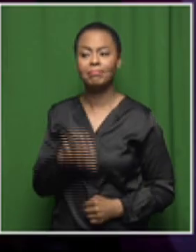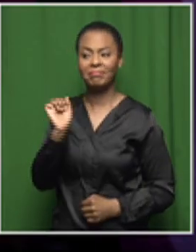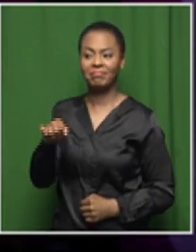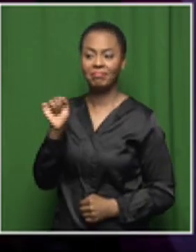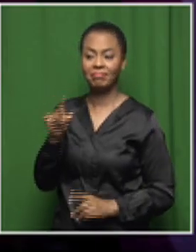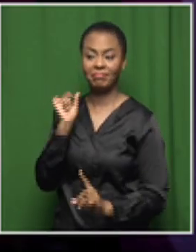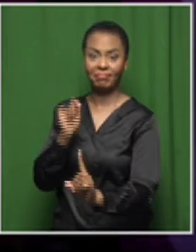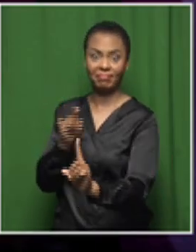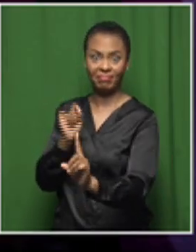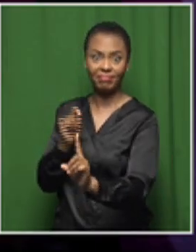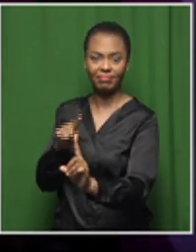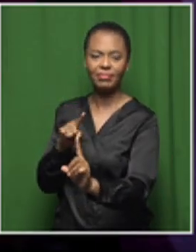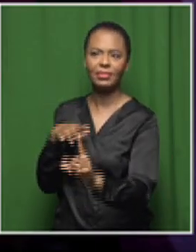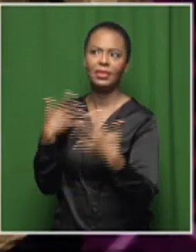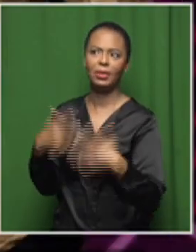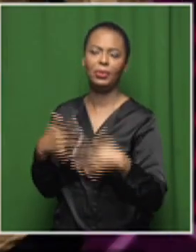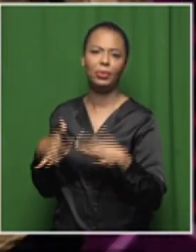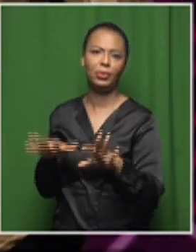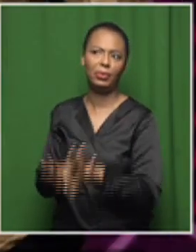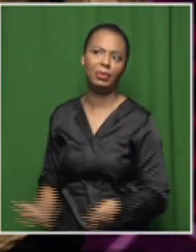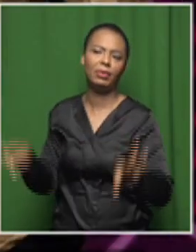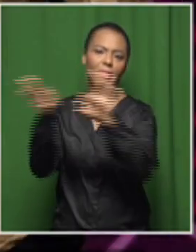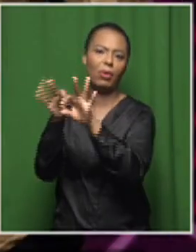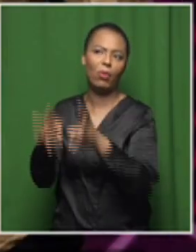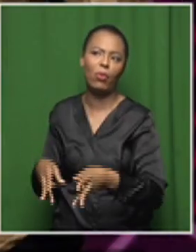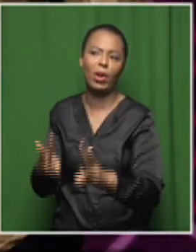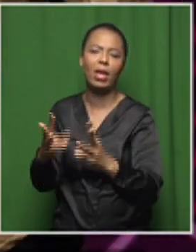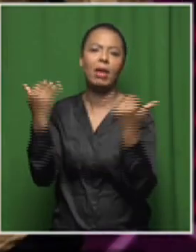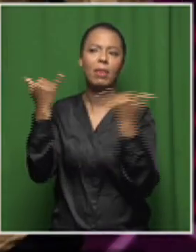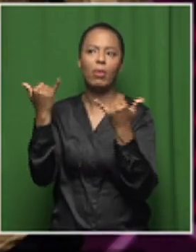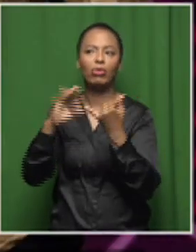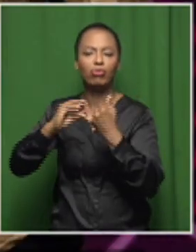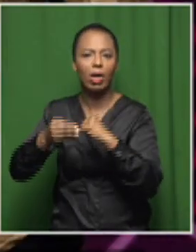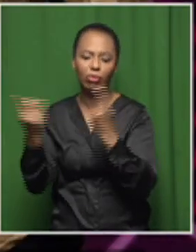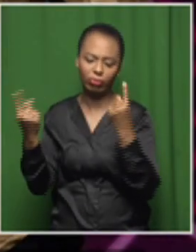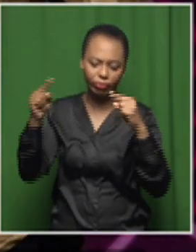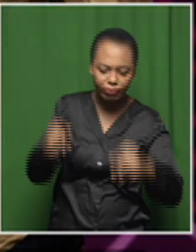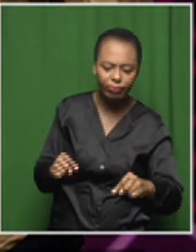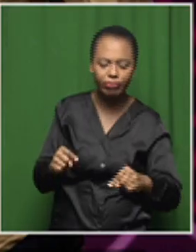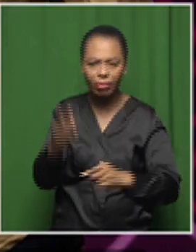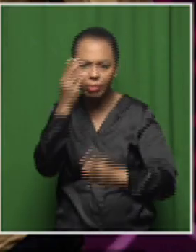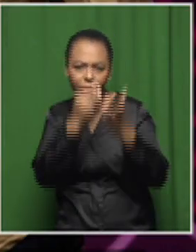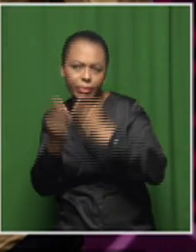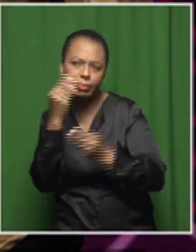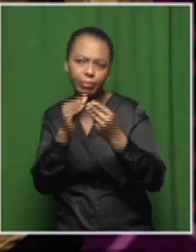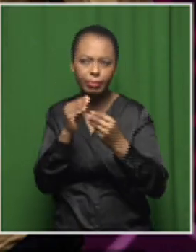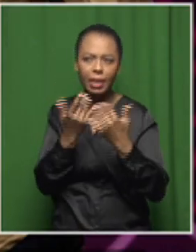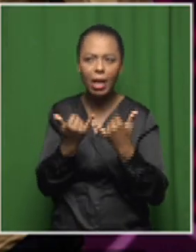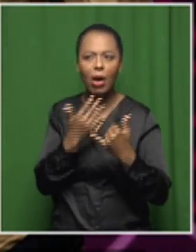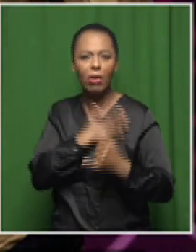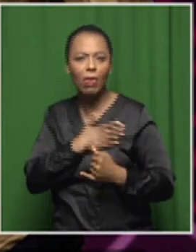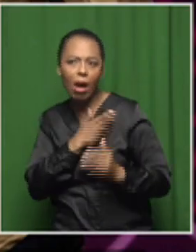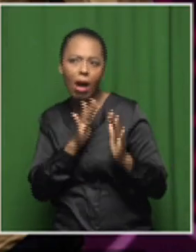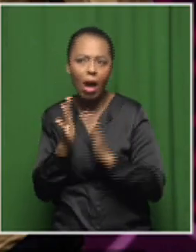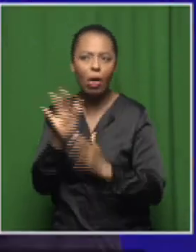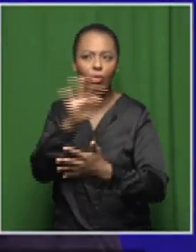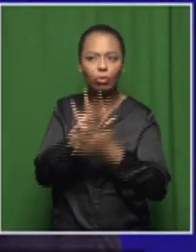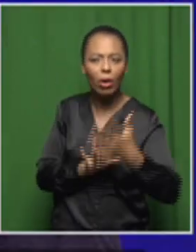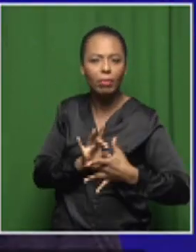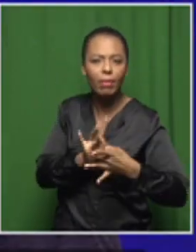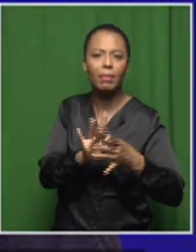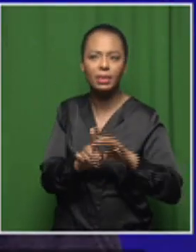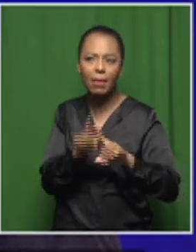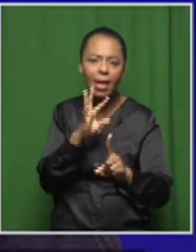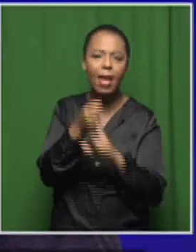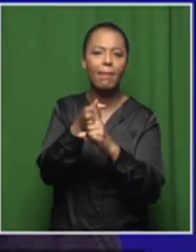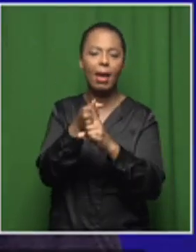way of, people coming on, speakers coming on to relay their stories. It's short, sharp, succinct, to the point, but it's impactful as well. Can you